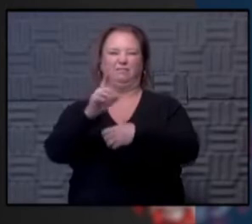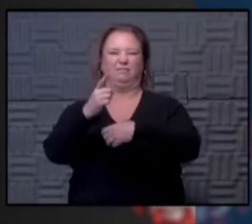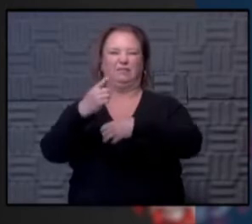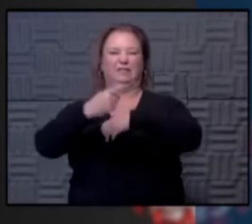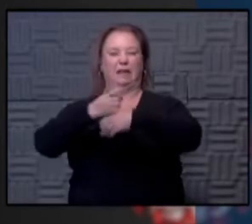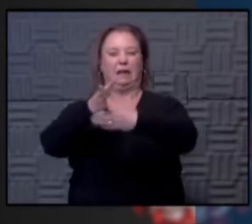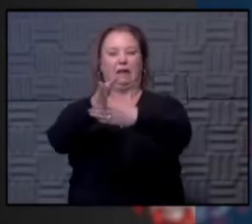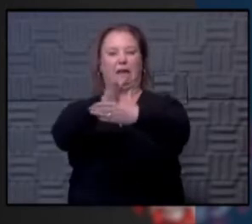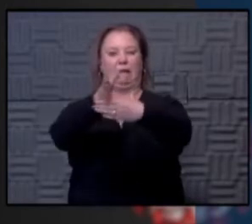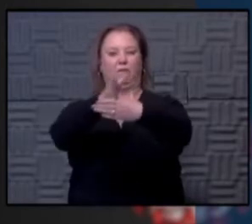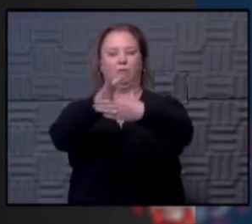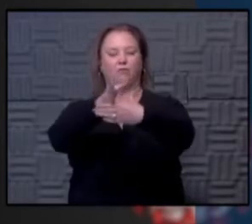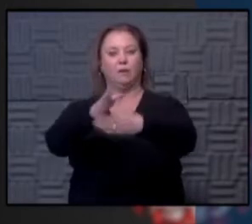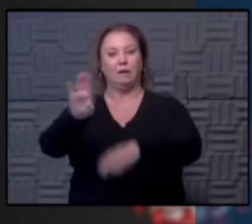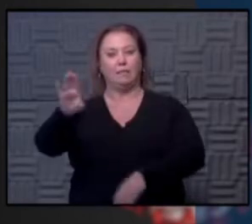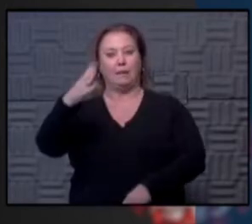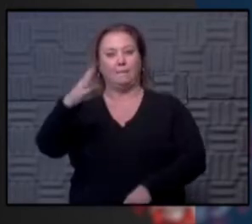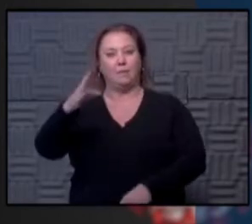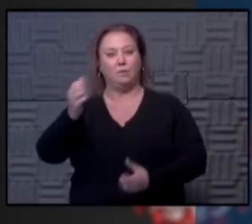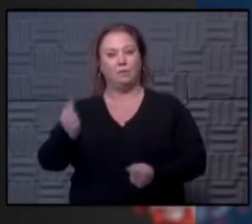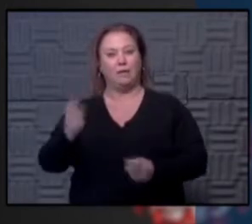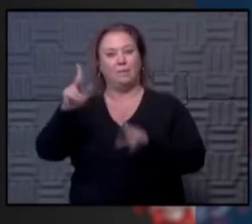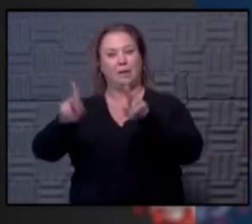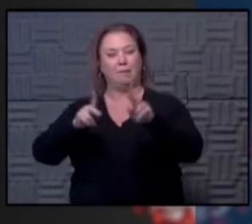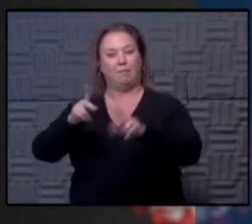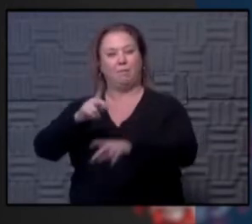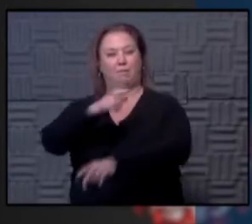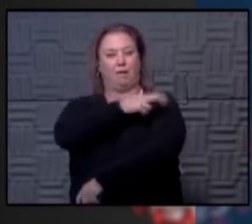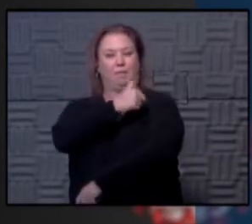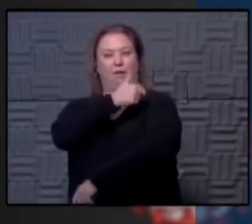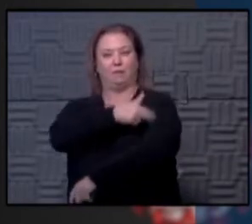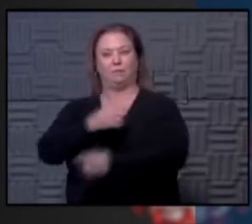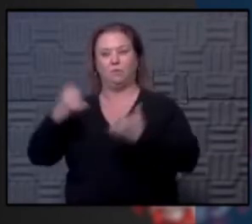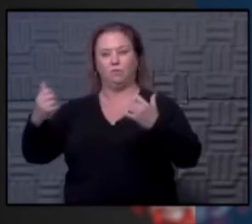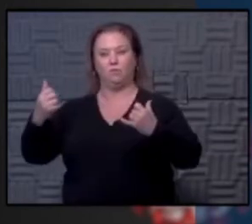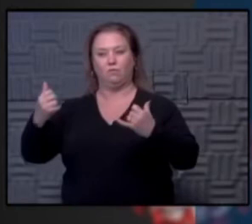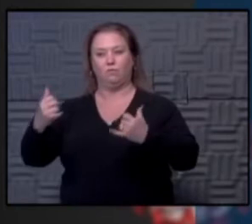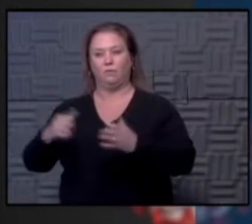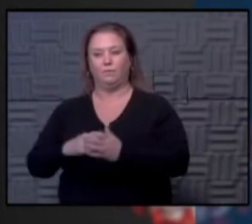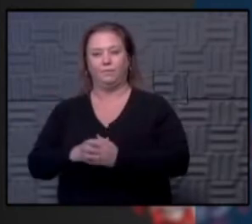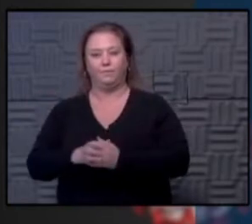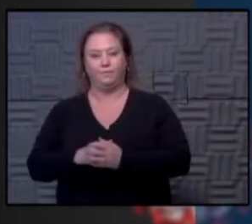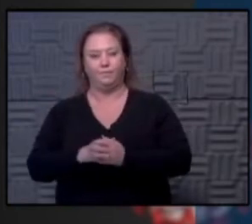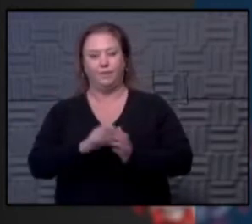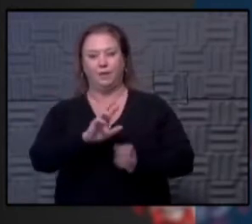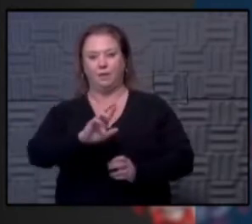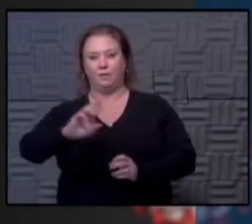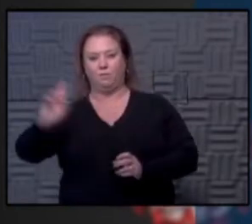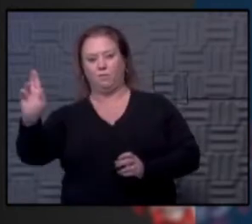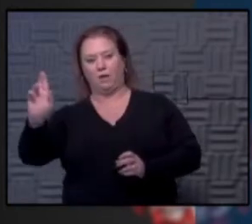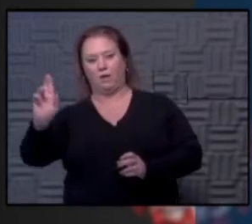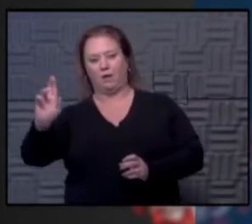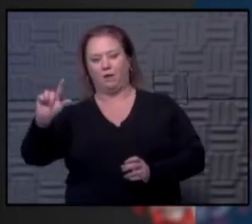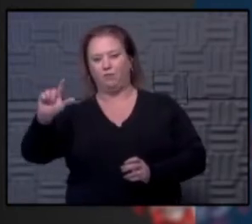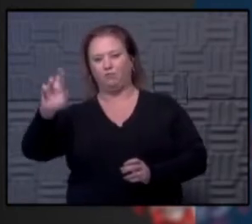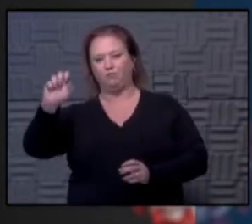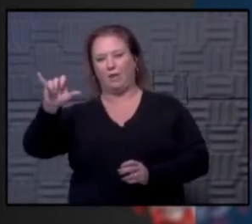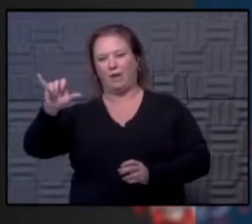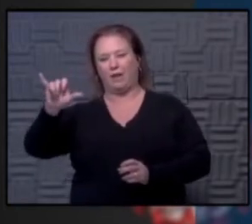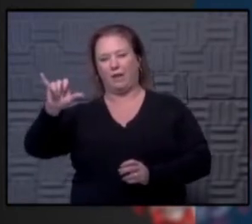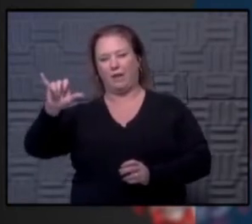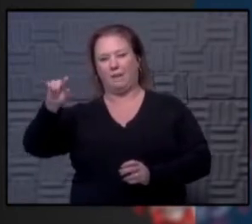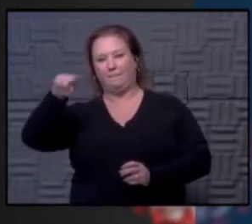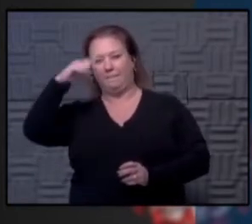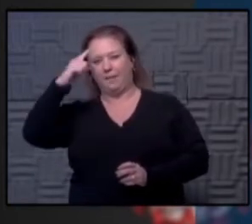The blue is the number of people in the hospital currently. And then the far right, the gray and